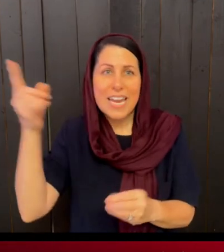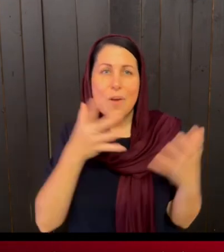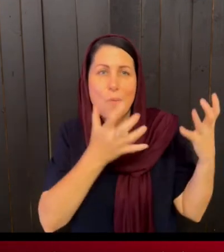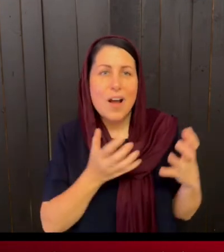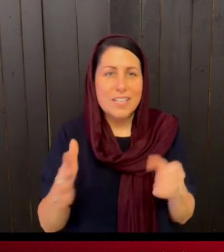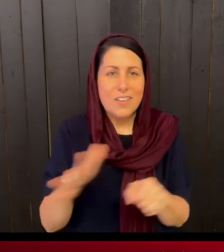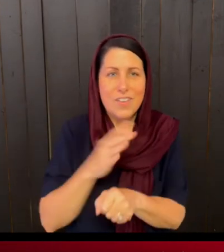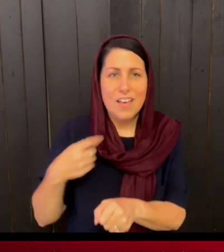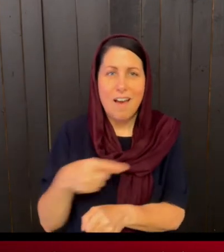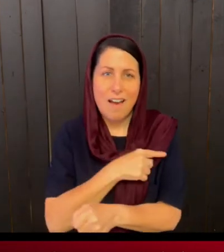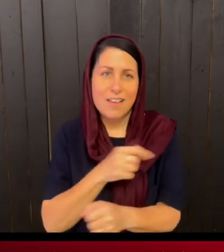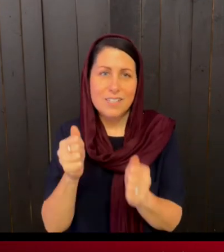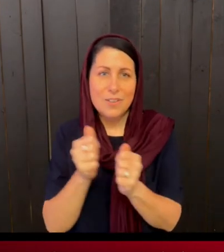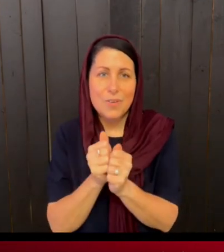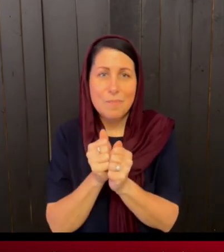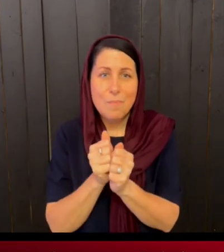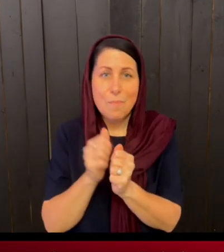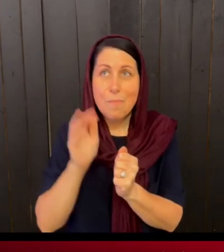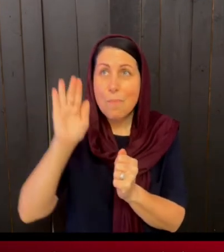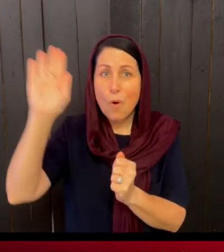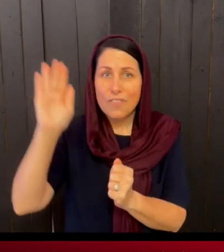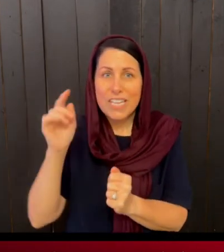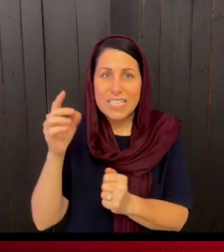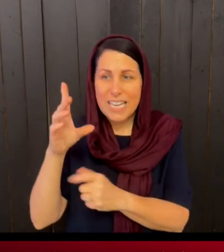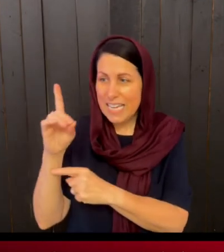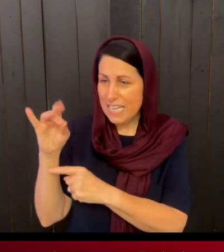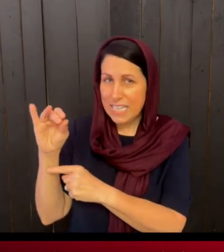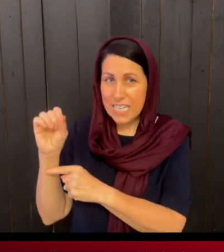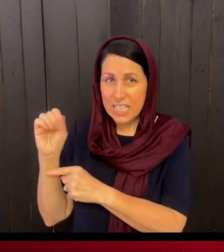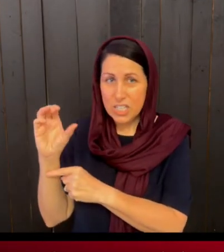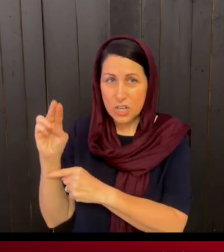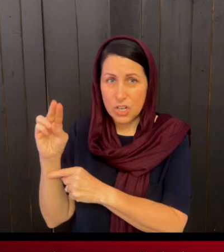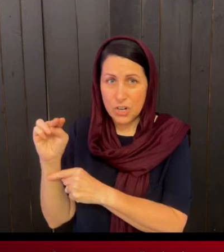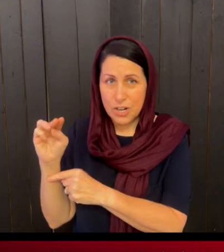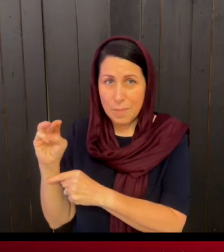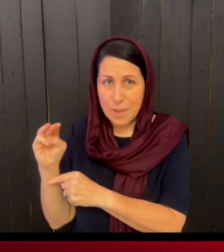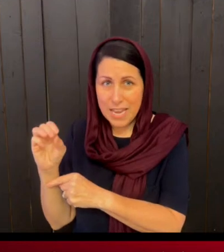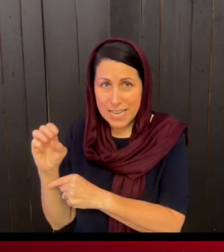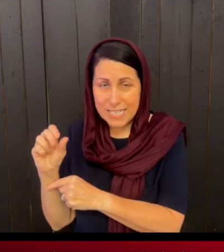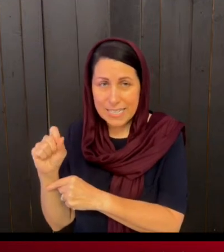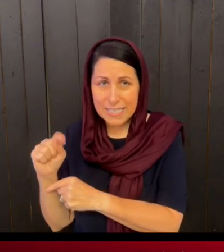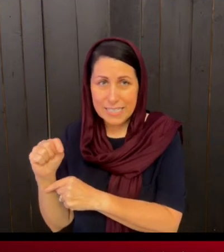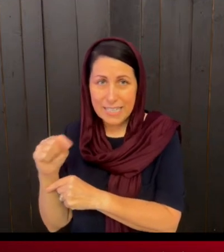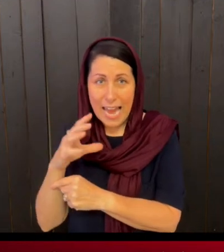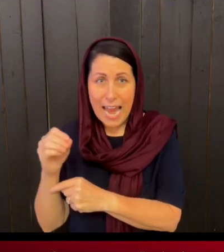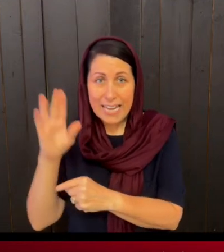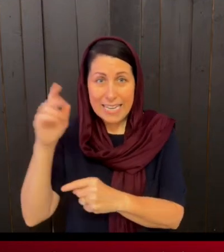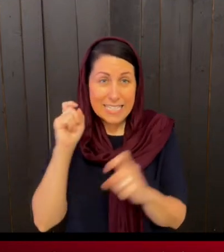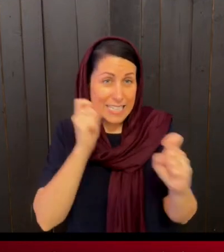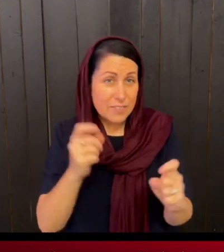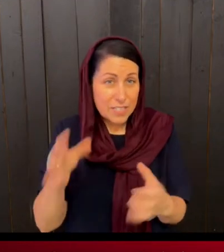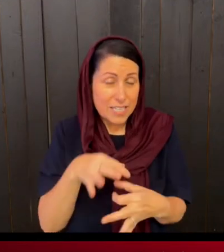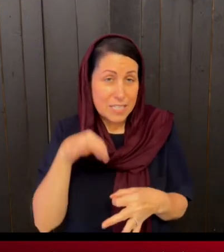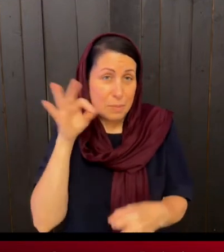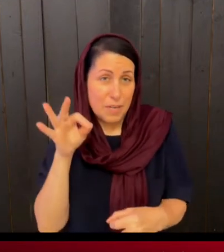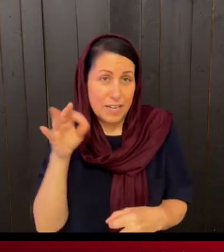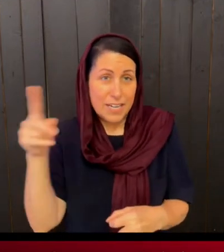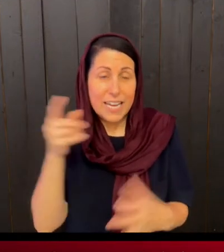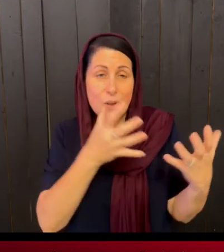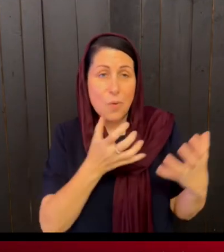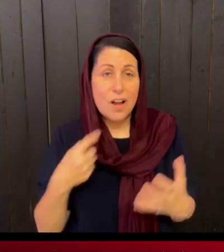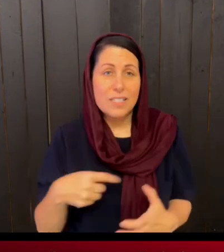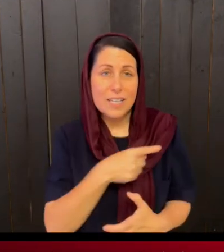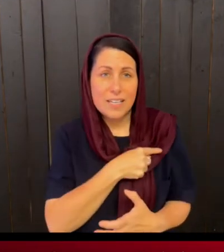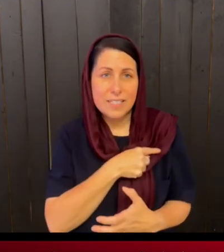with more of his discernment, more of the gifts of the Spirit. He wants to use us. He wants, and it's not just like